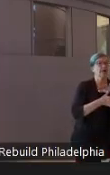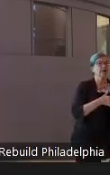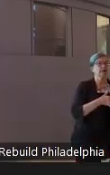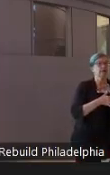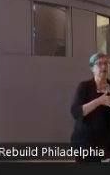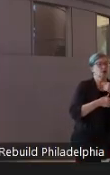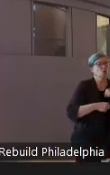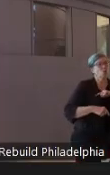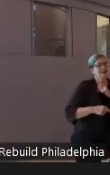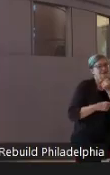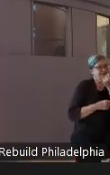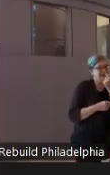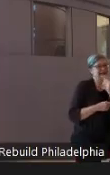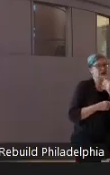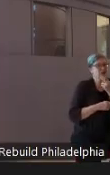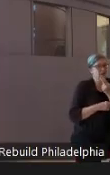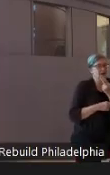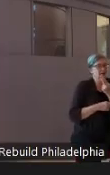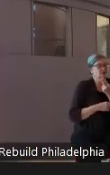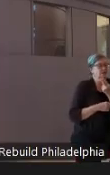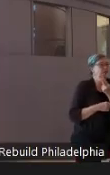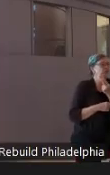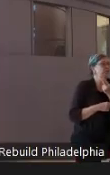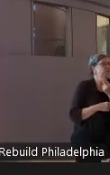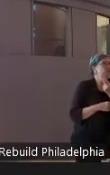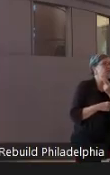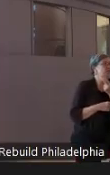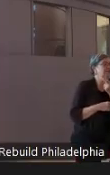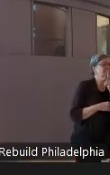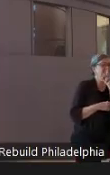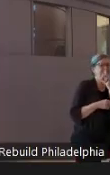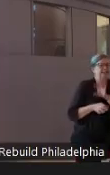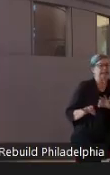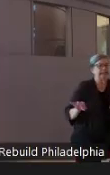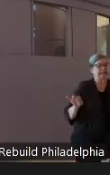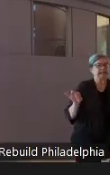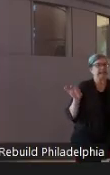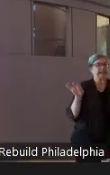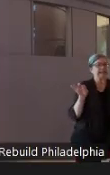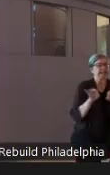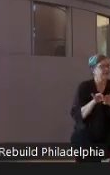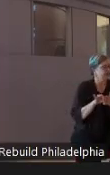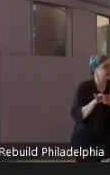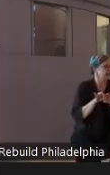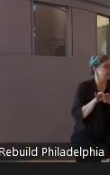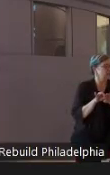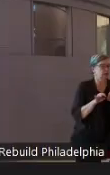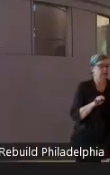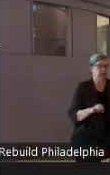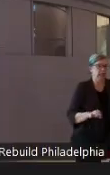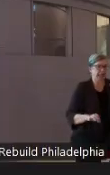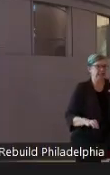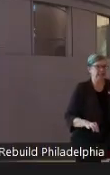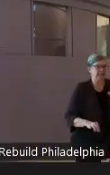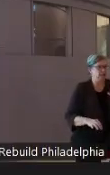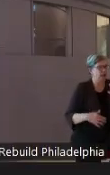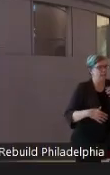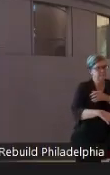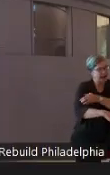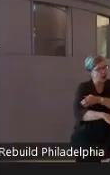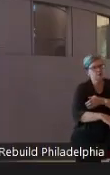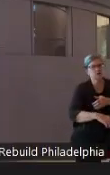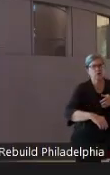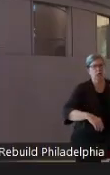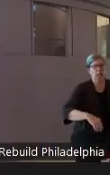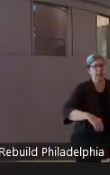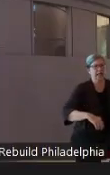we understand that the Carousel House has a very significant legacy, a very powerful legacy, and it